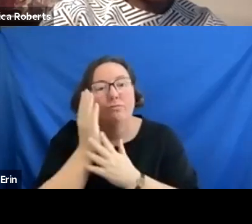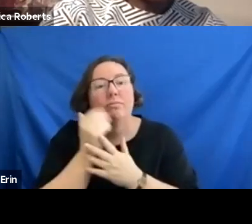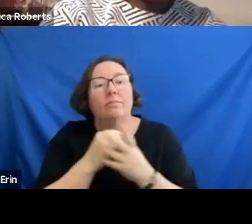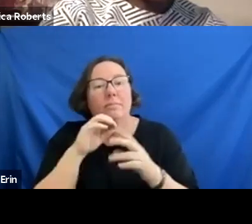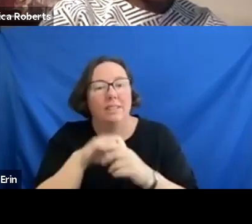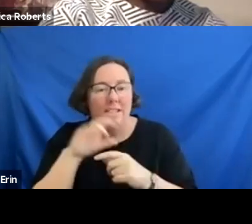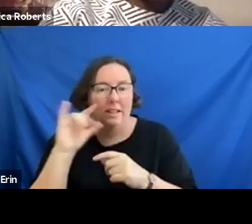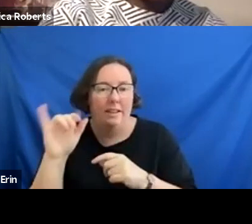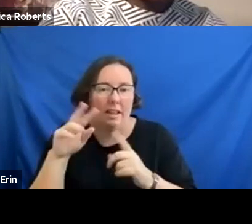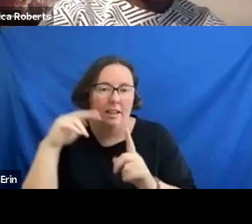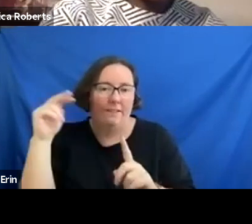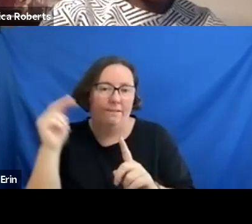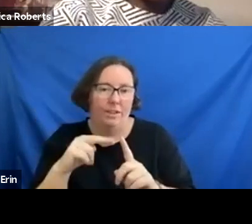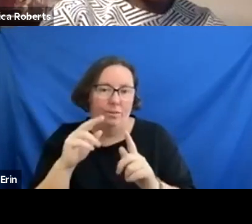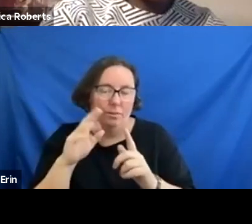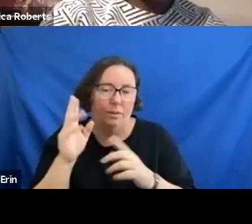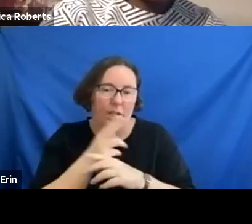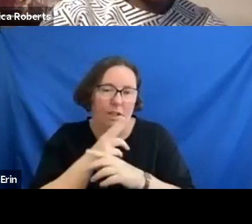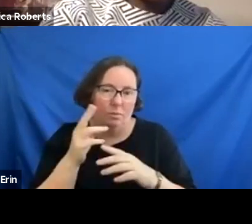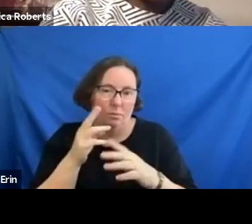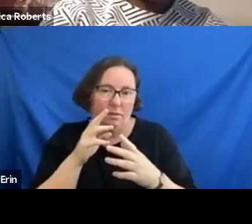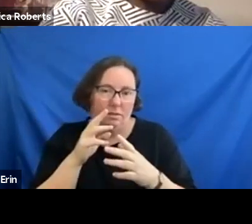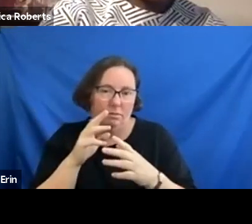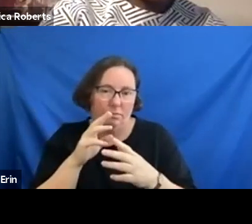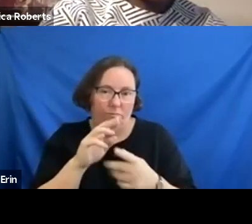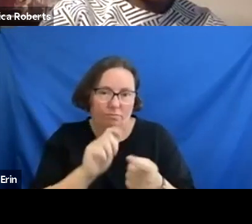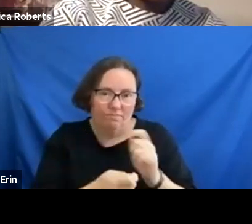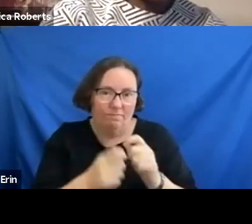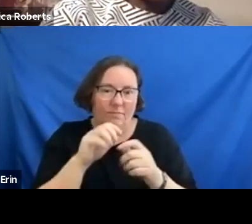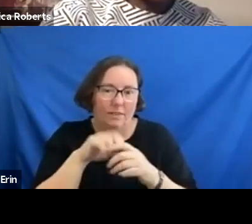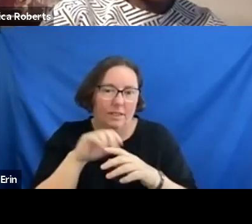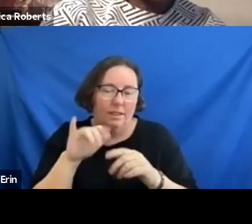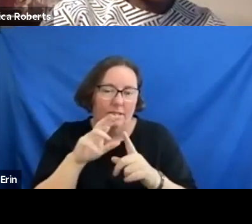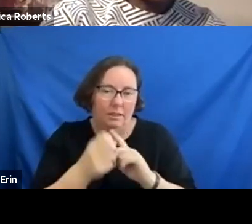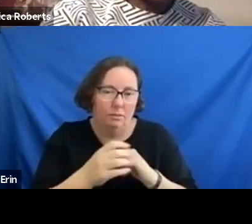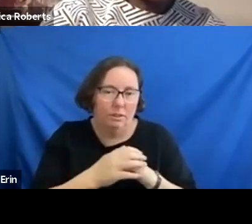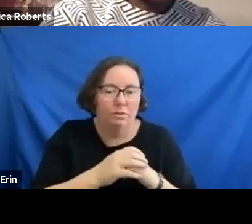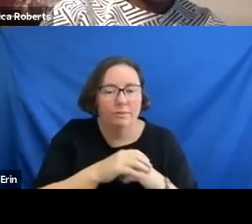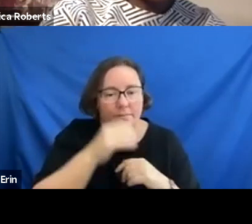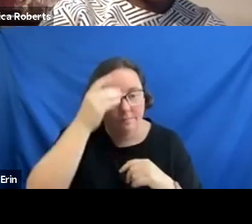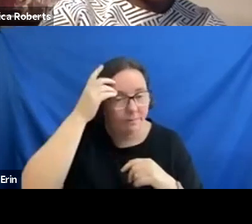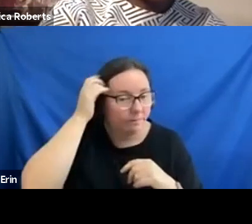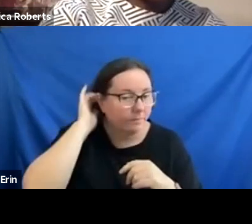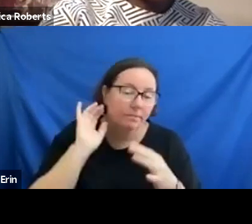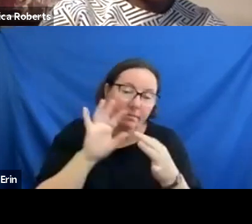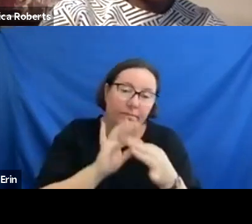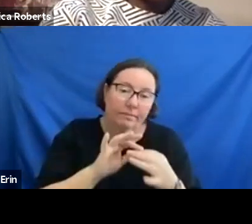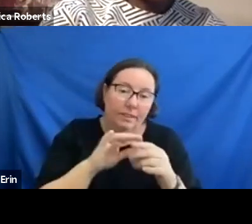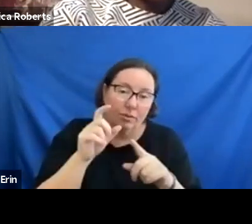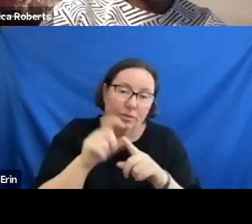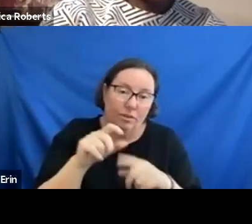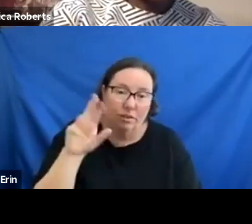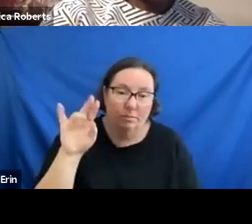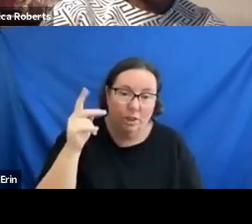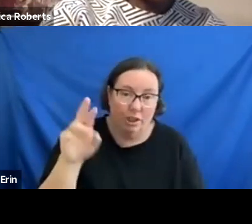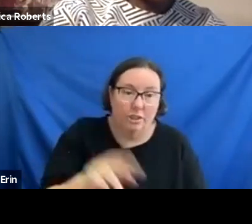integrated into and used in this instance with respect to the term